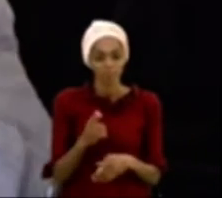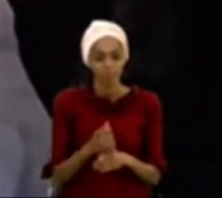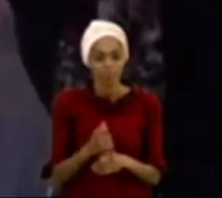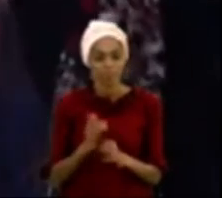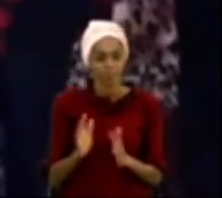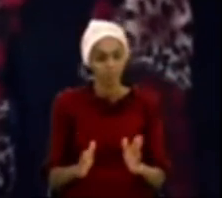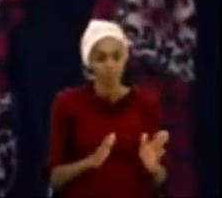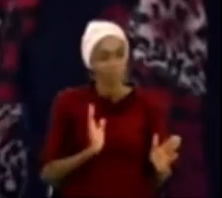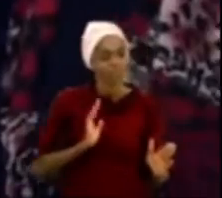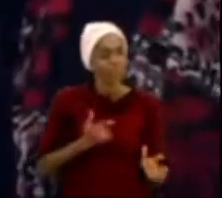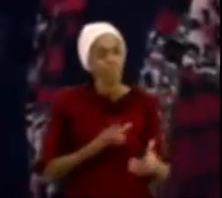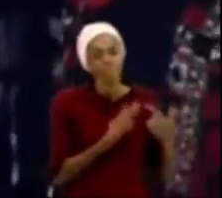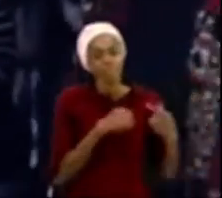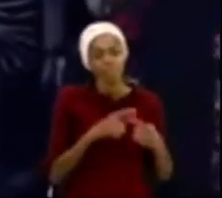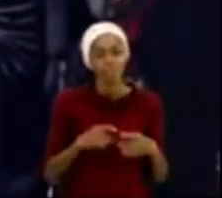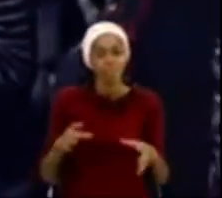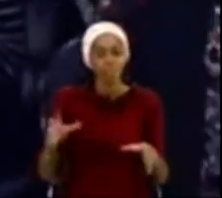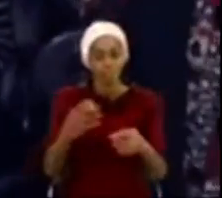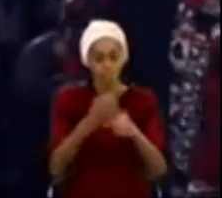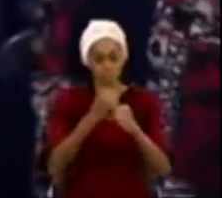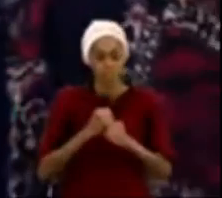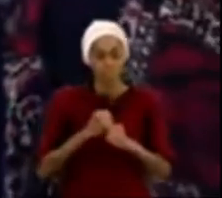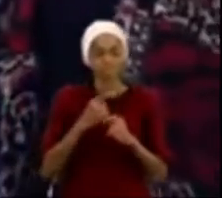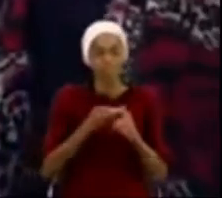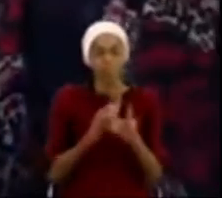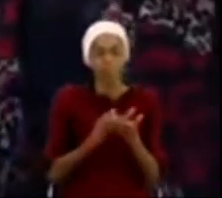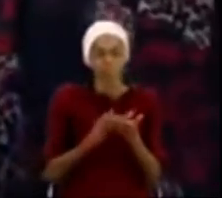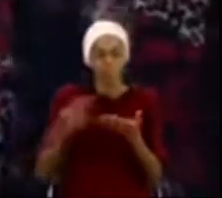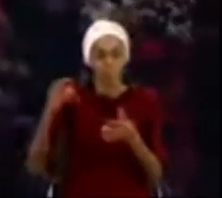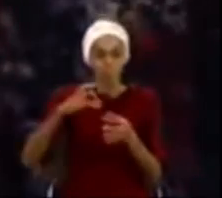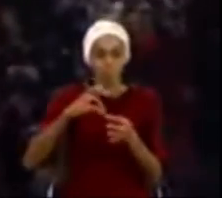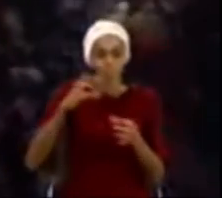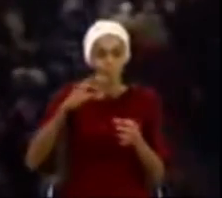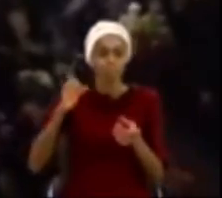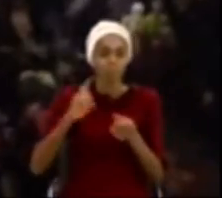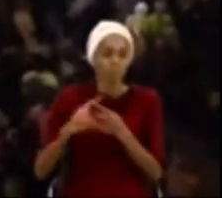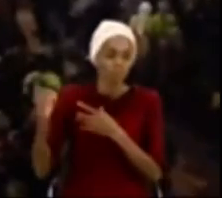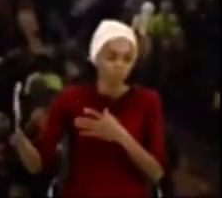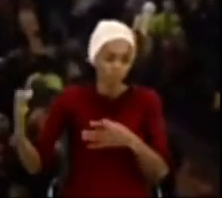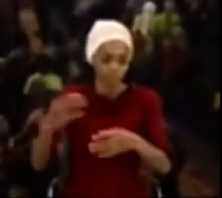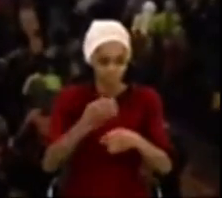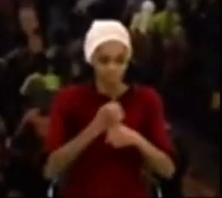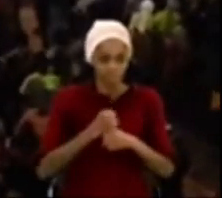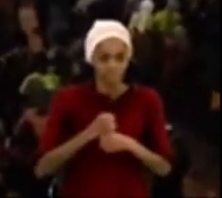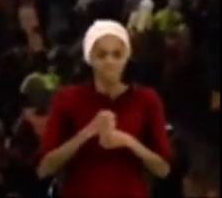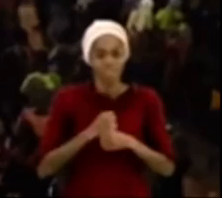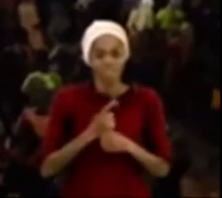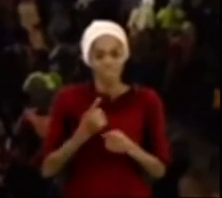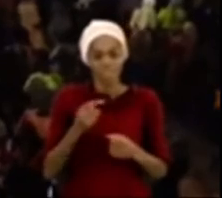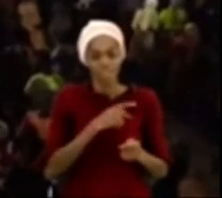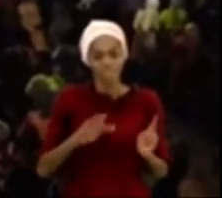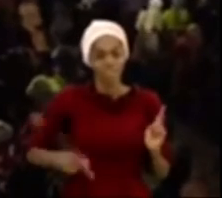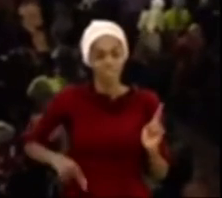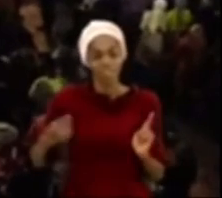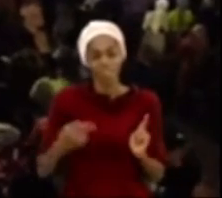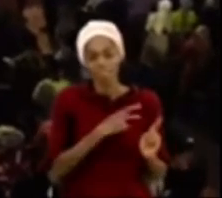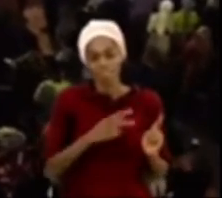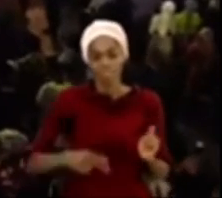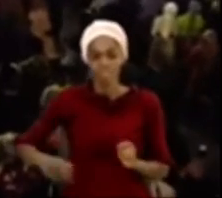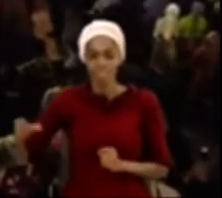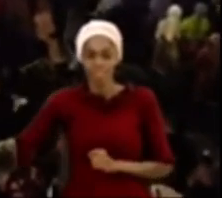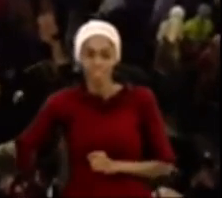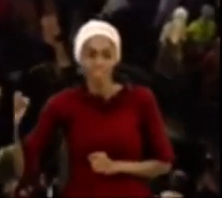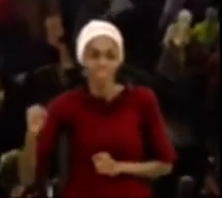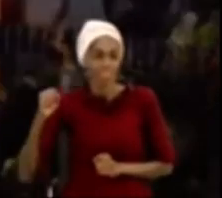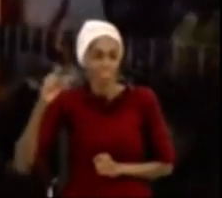of Kings into our hearts again. Jesus, Jesus, be Lord of my heart, be Lord of my life.